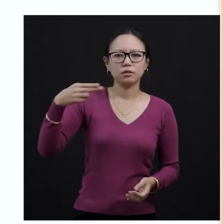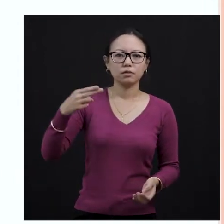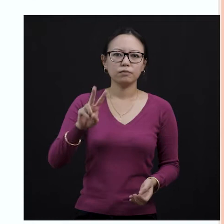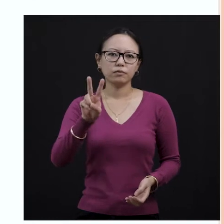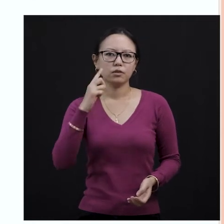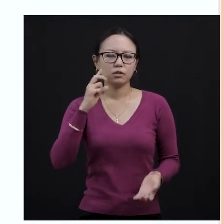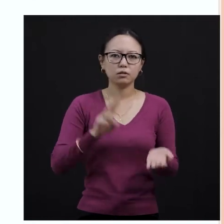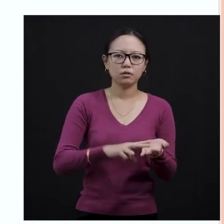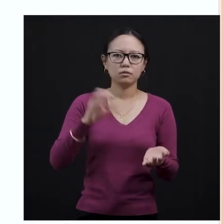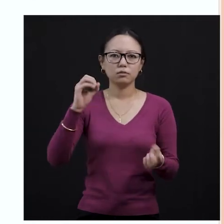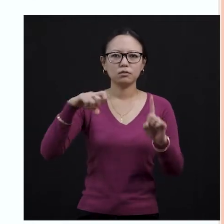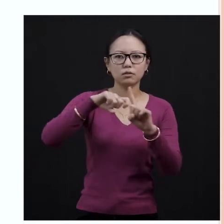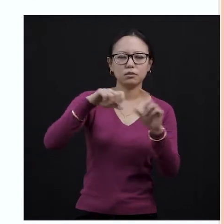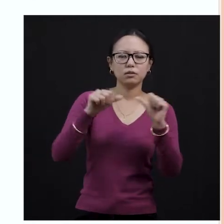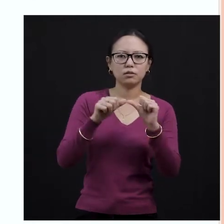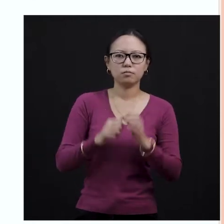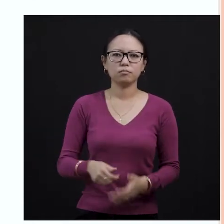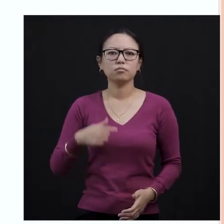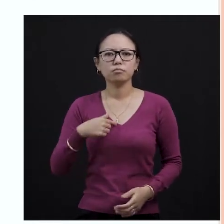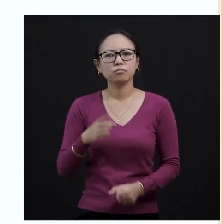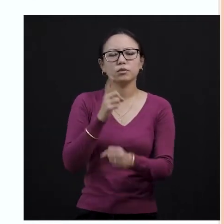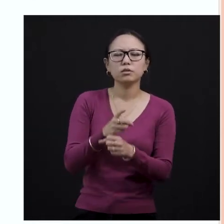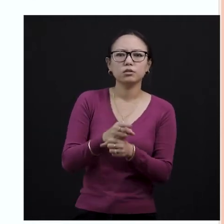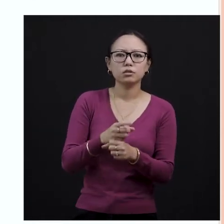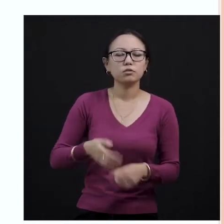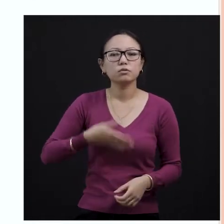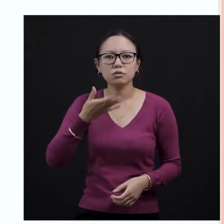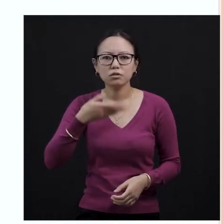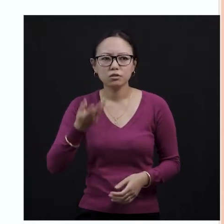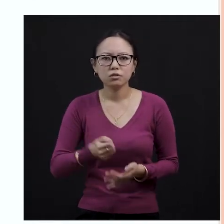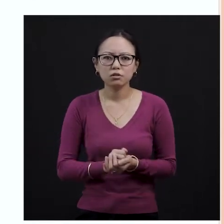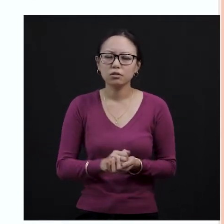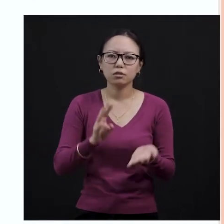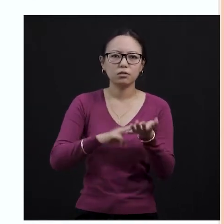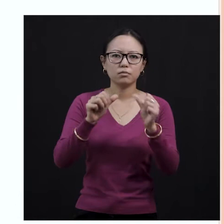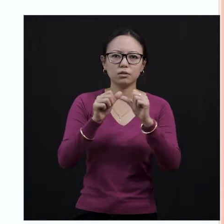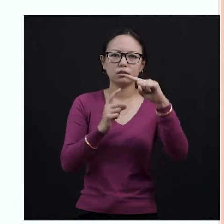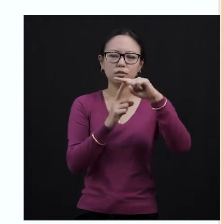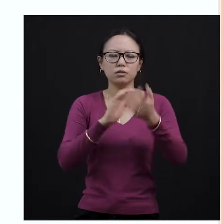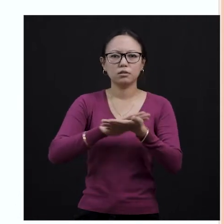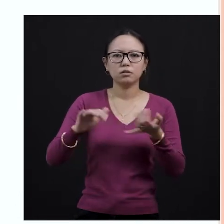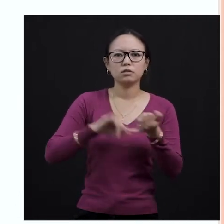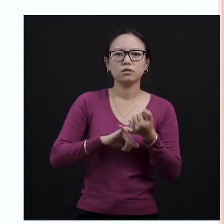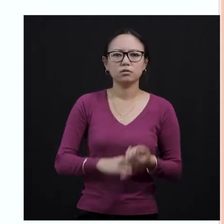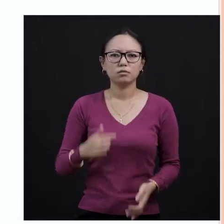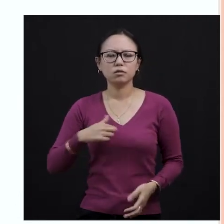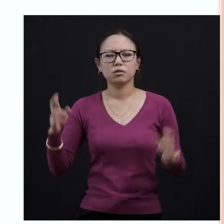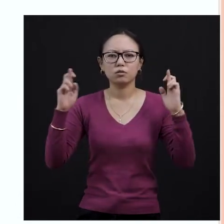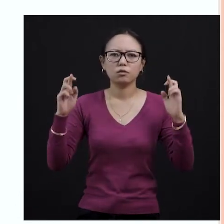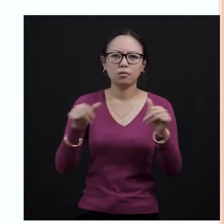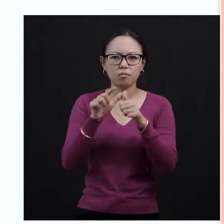be teaching you mathematics during this session. And I hope you are all staying safe and doing good.